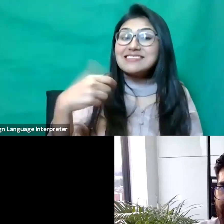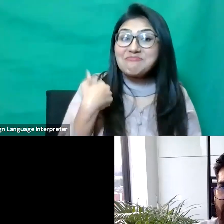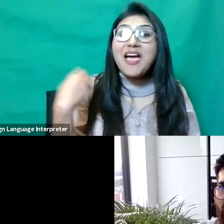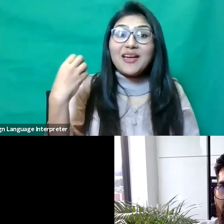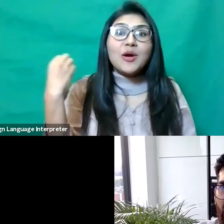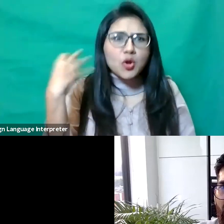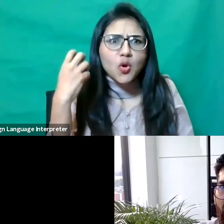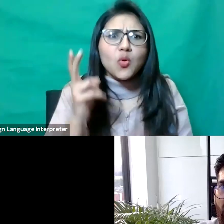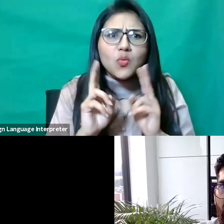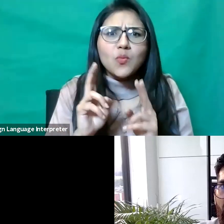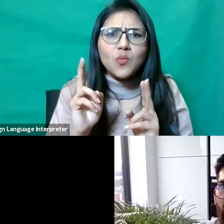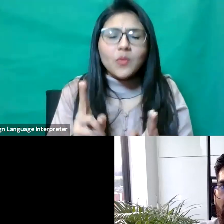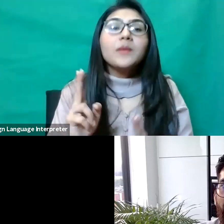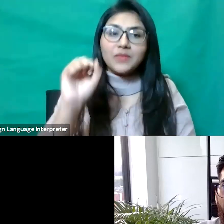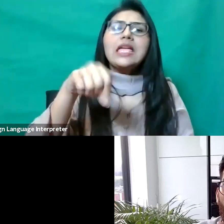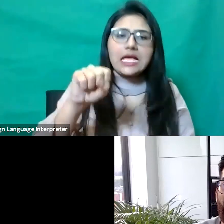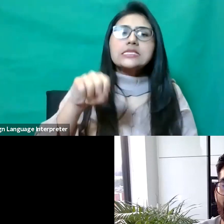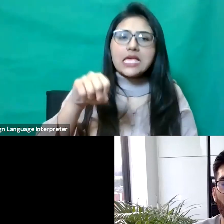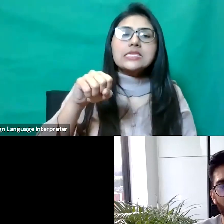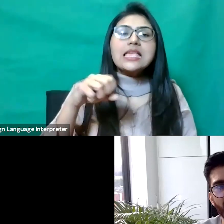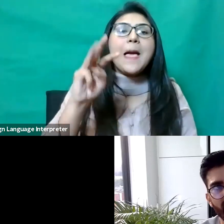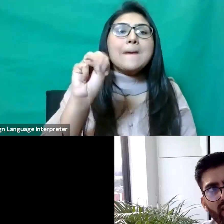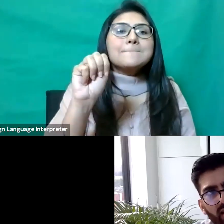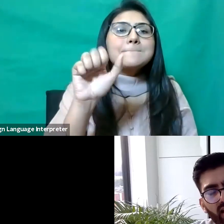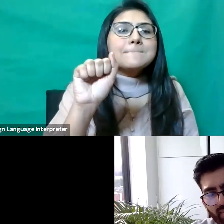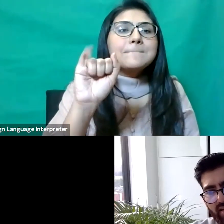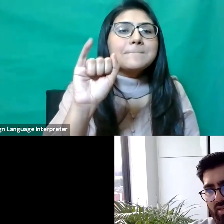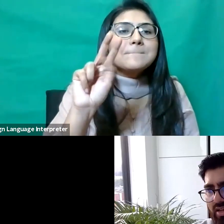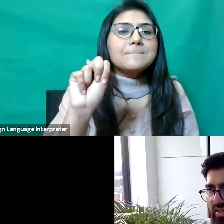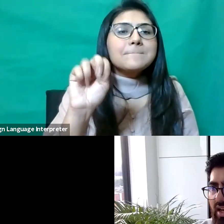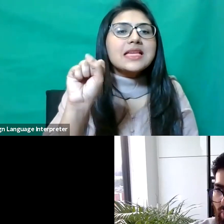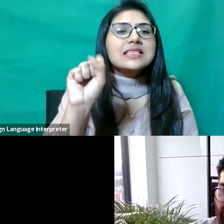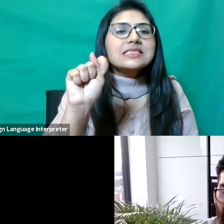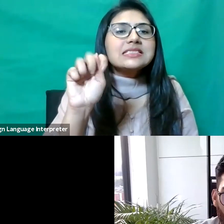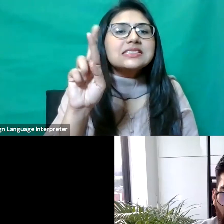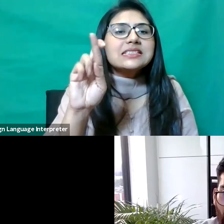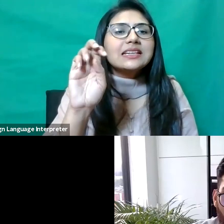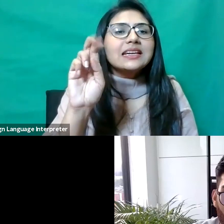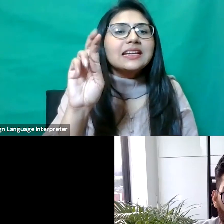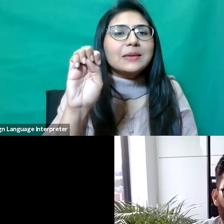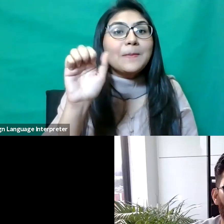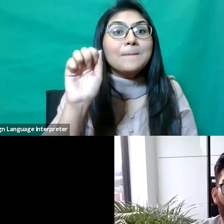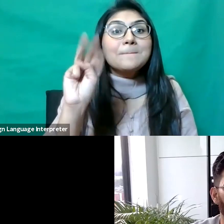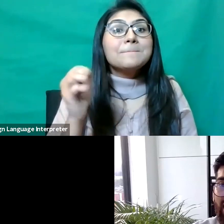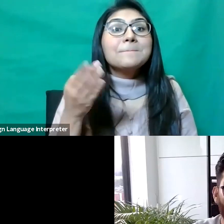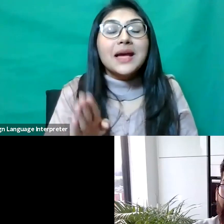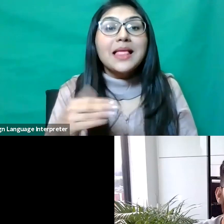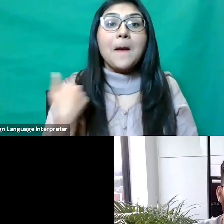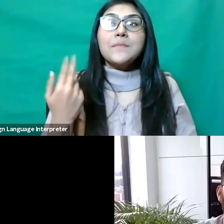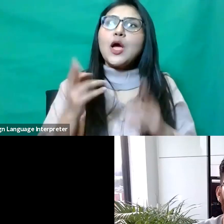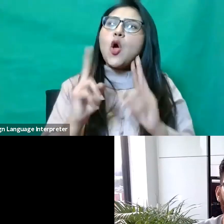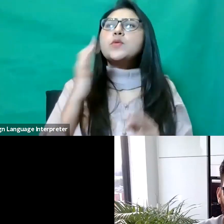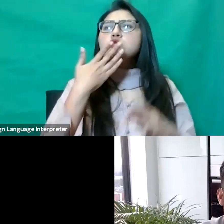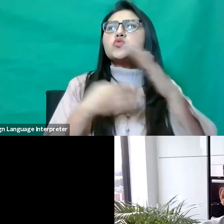right? Yes. Yeah. Sorry, yes. I meant, I went to a normal school. I didn't